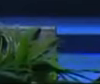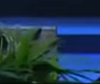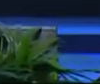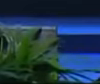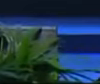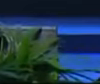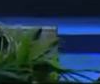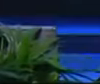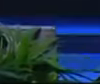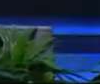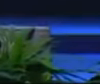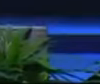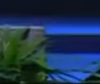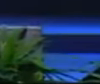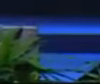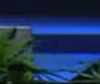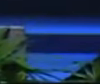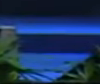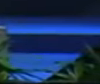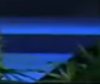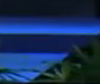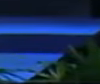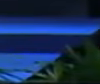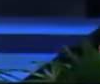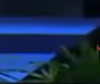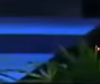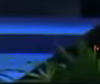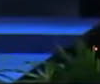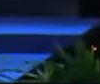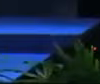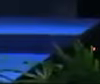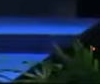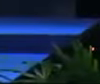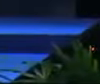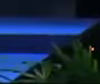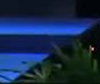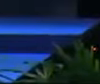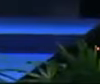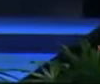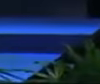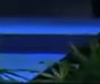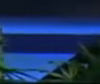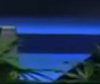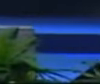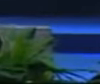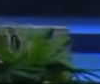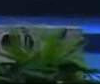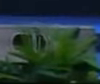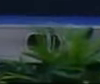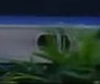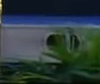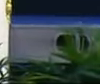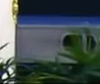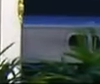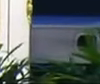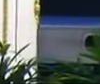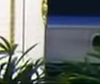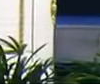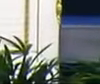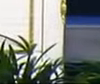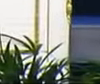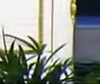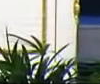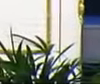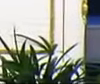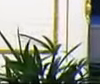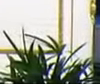You came to solve the problem of a missing donkey, but you did not know that it was an orchestration to launch you into